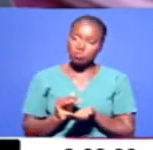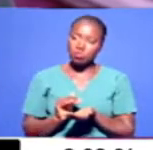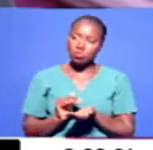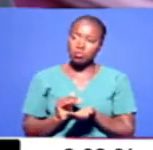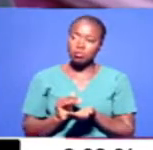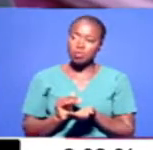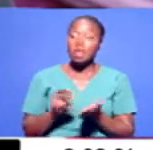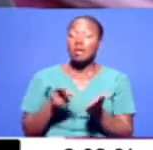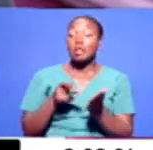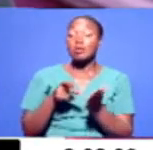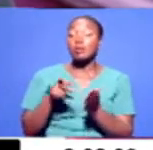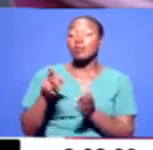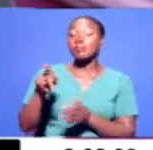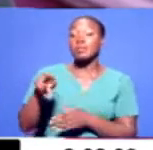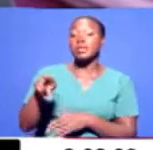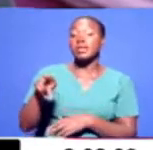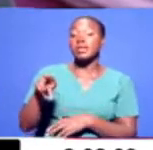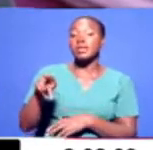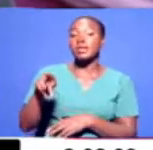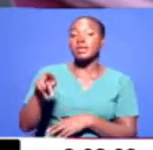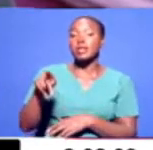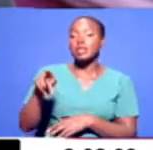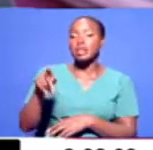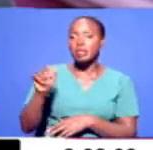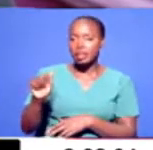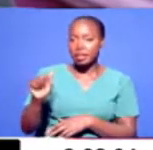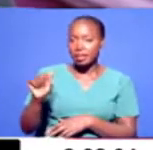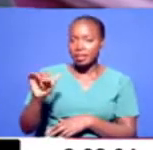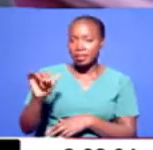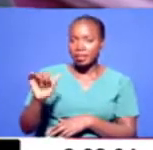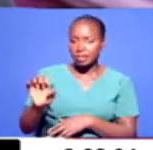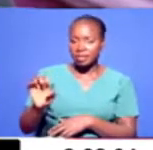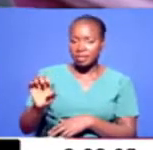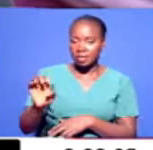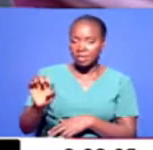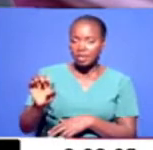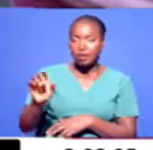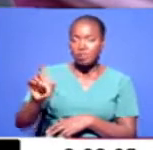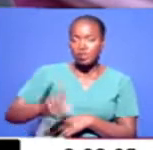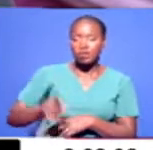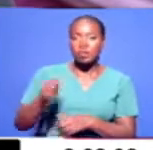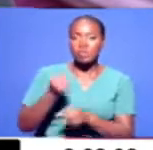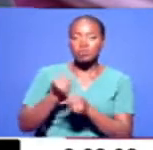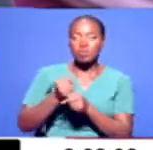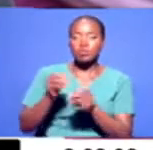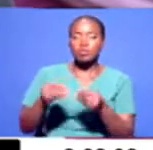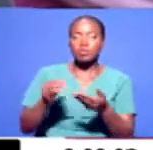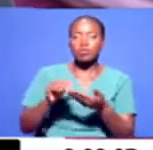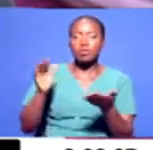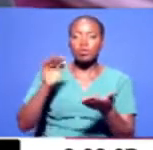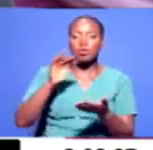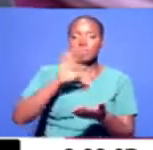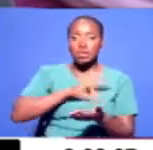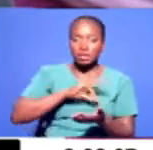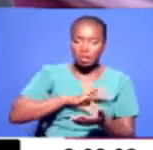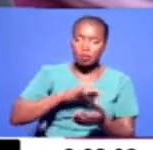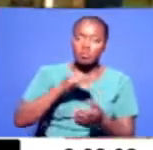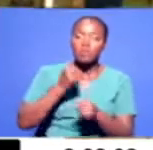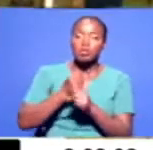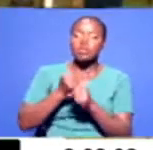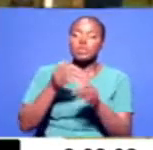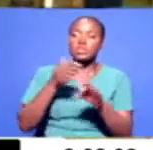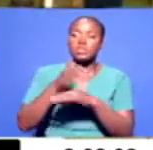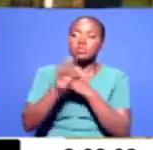pay as you earn for the lowest workers in order to avail more income to our workers across the